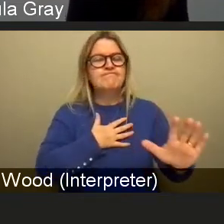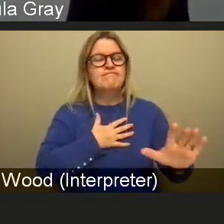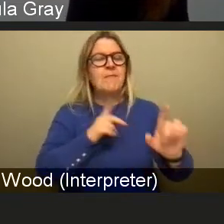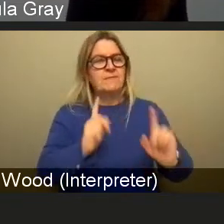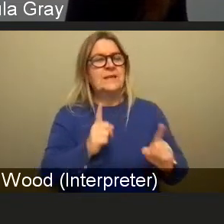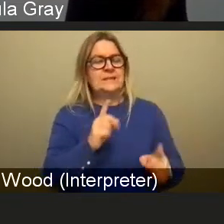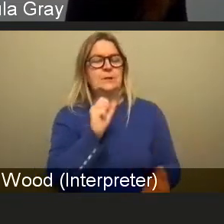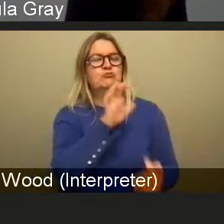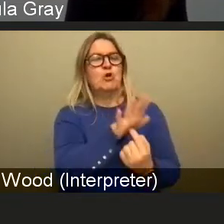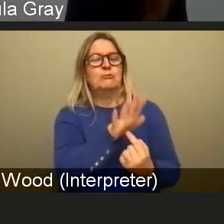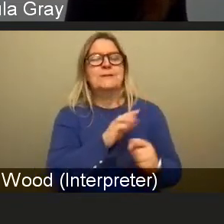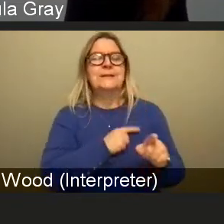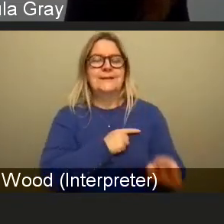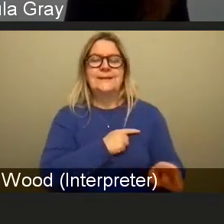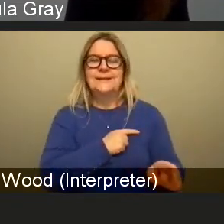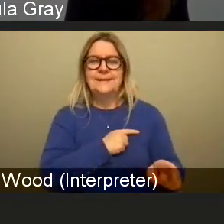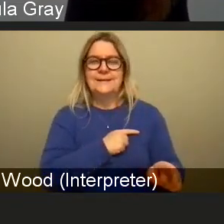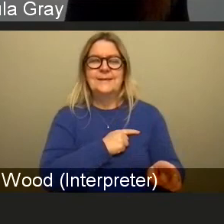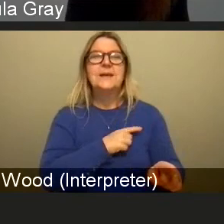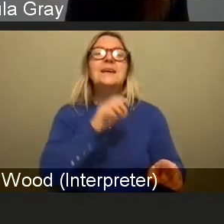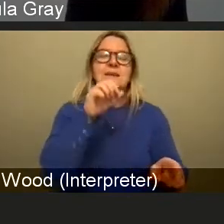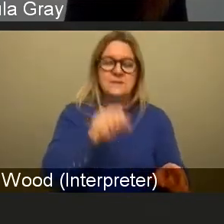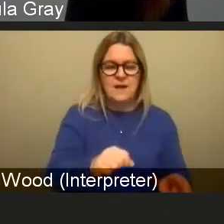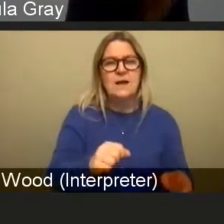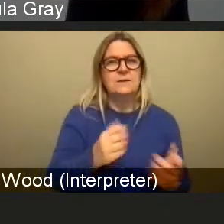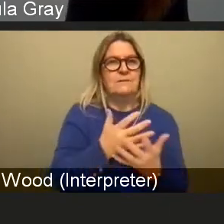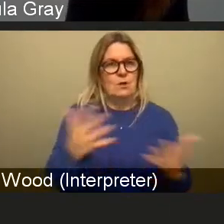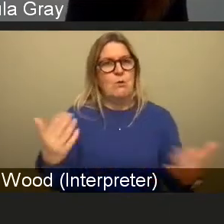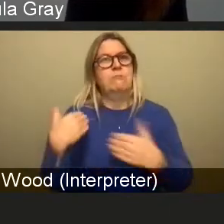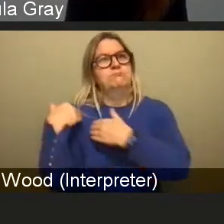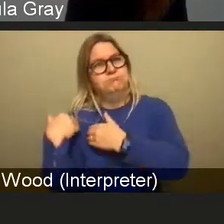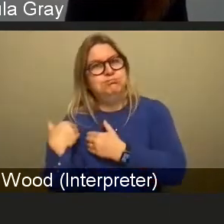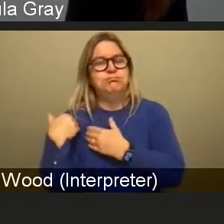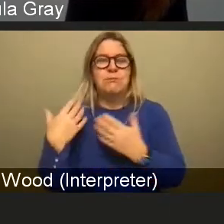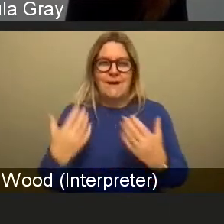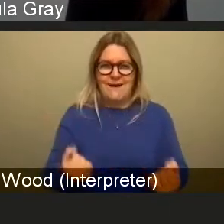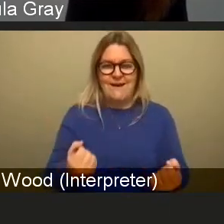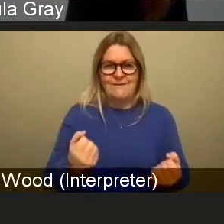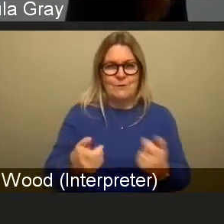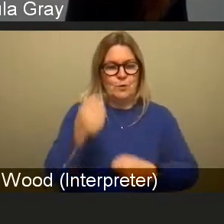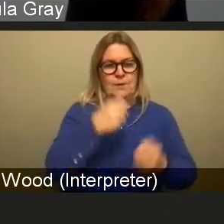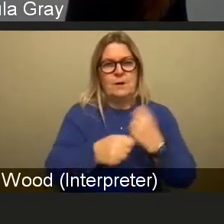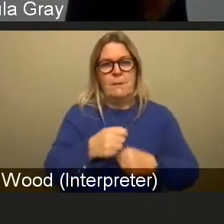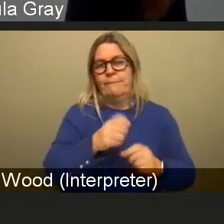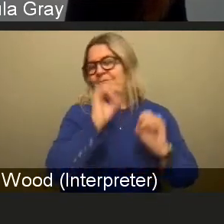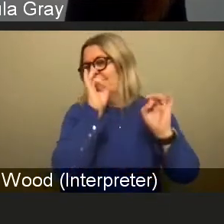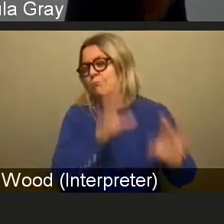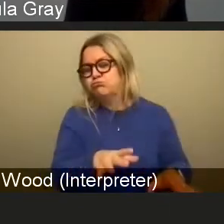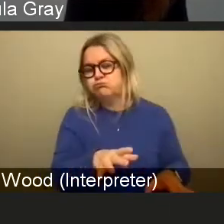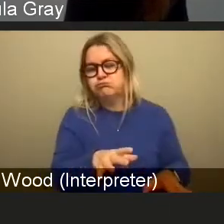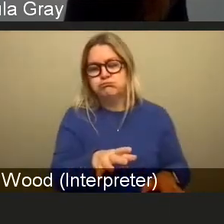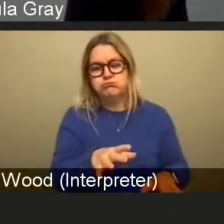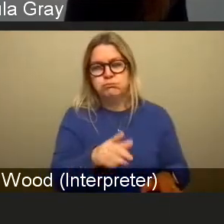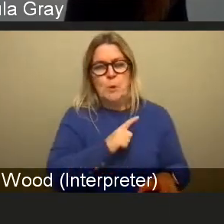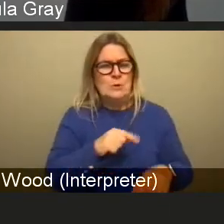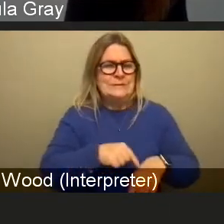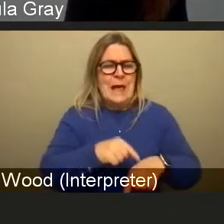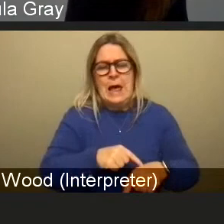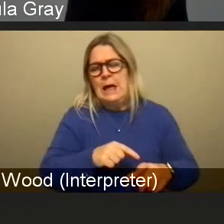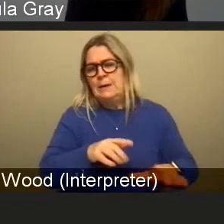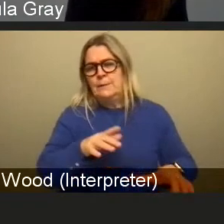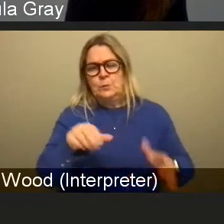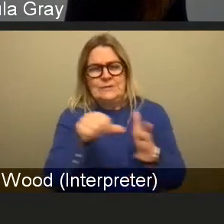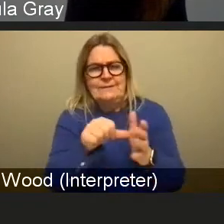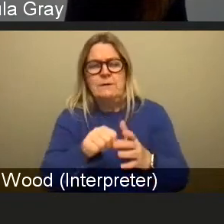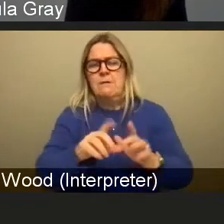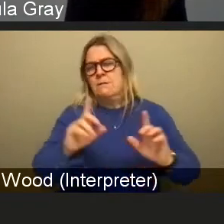juggling so many competing priorities, it can be very easy to default to doing what we've always done when we're pressed for time, to not take